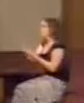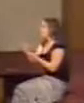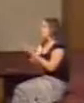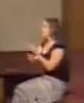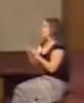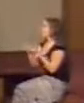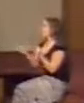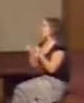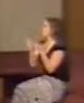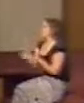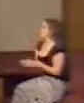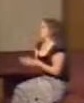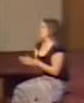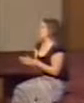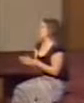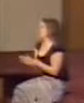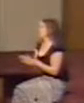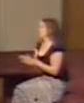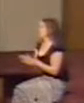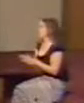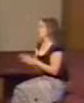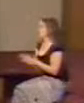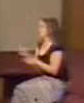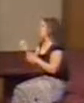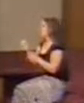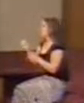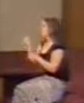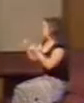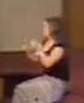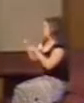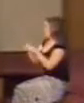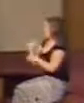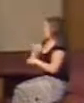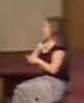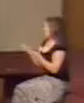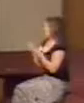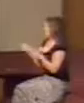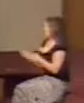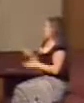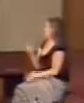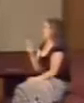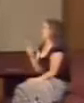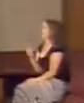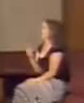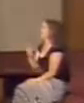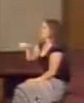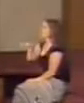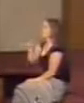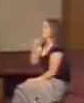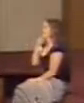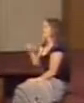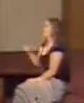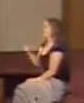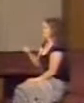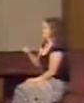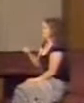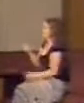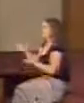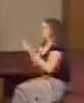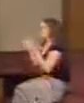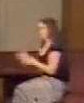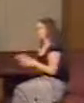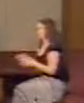sinners. Is there any doubt we're sinners? After you read James, you know it. You sinners, you know. Purify